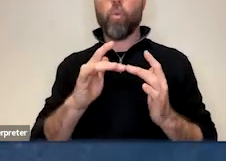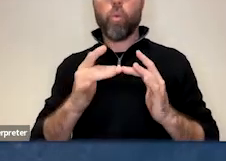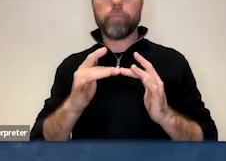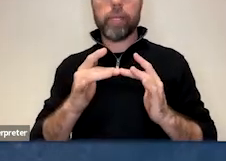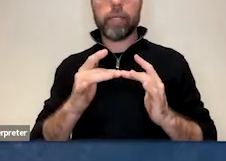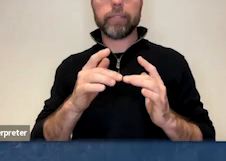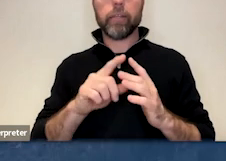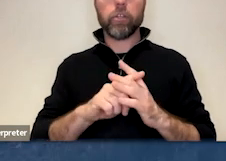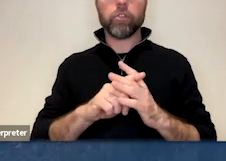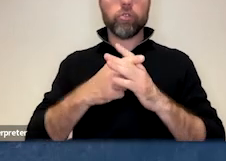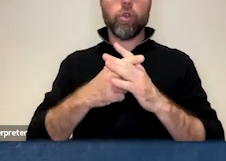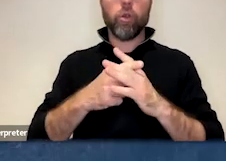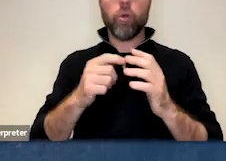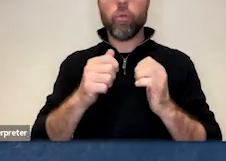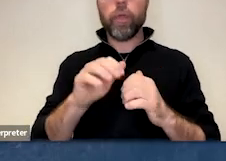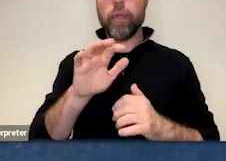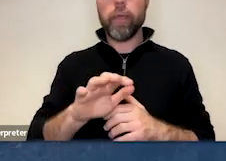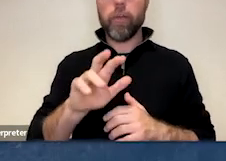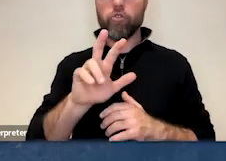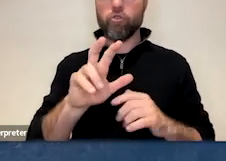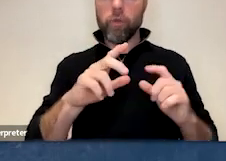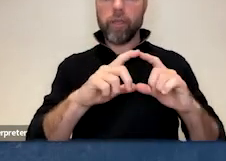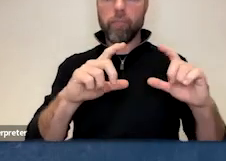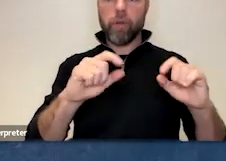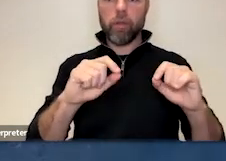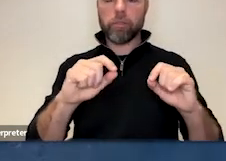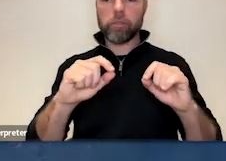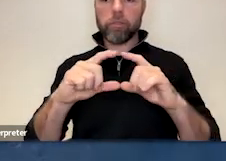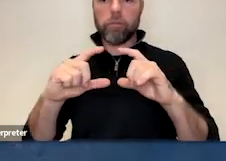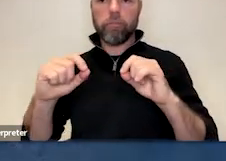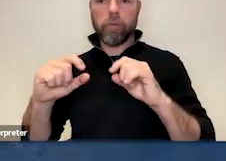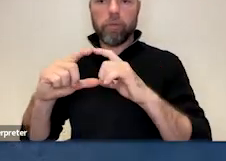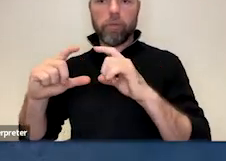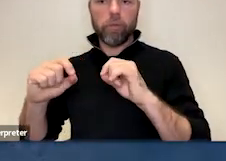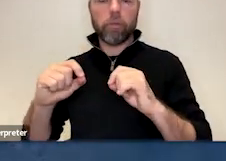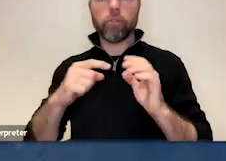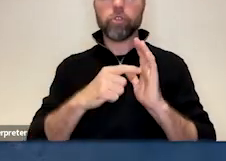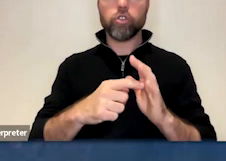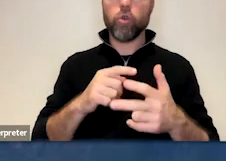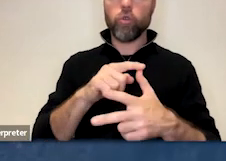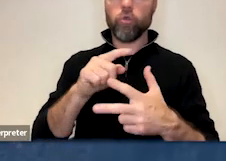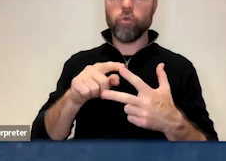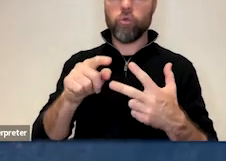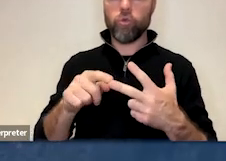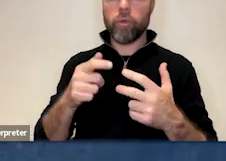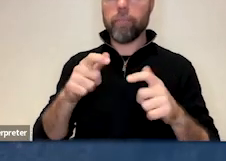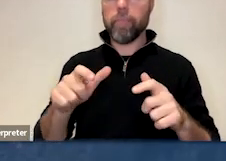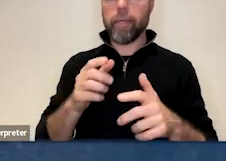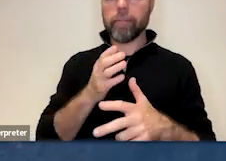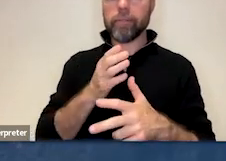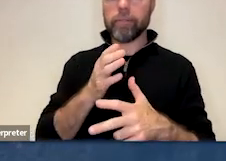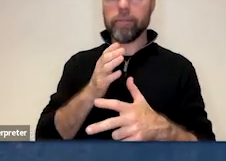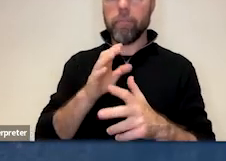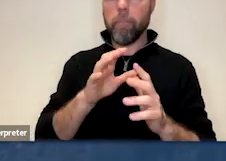website starts with about 3 cards or boxes that depict each of the 3 main components of ClimR. I'm going to kind of